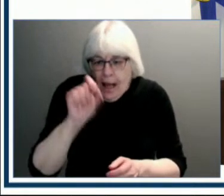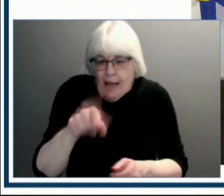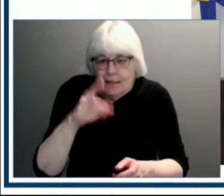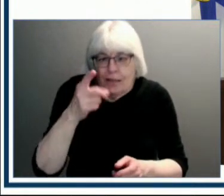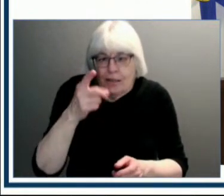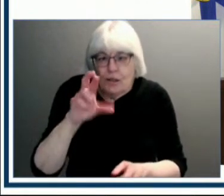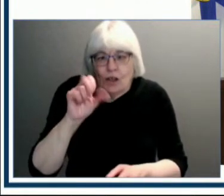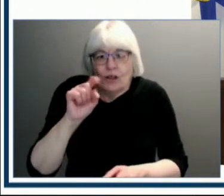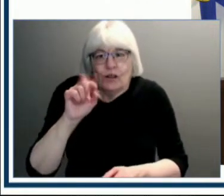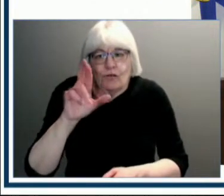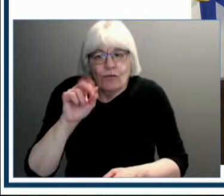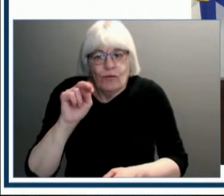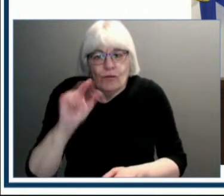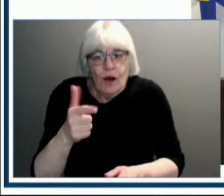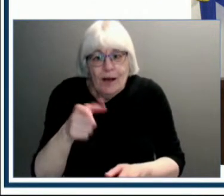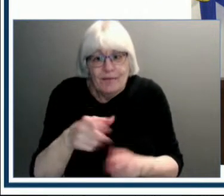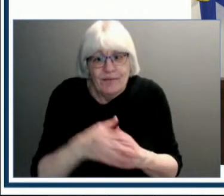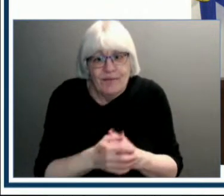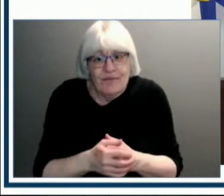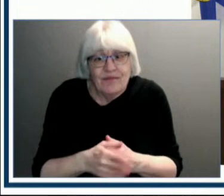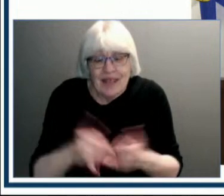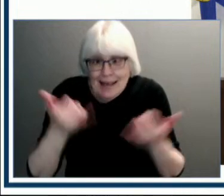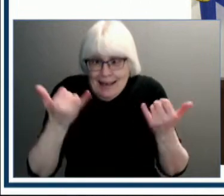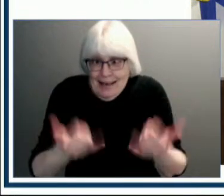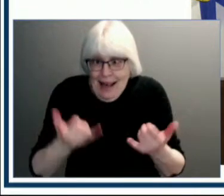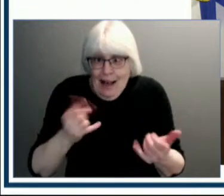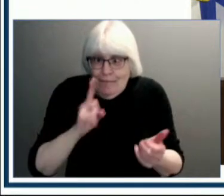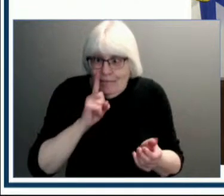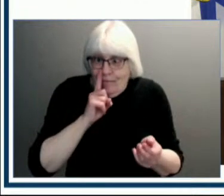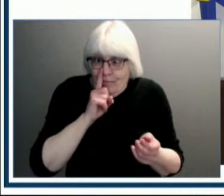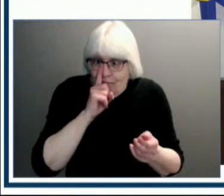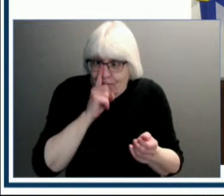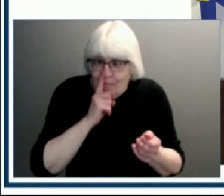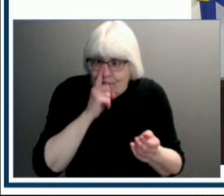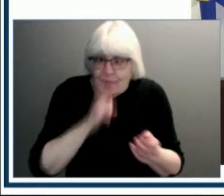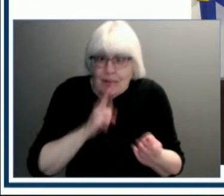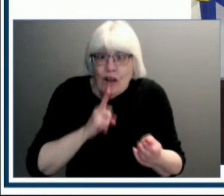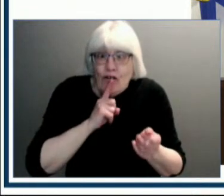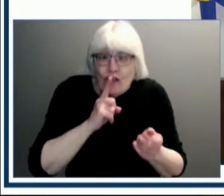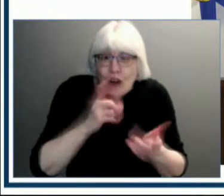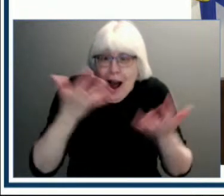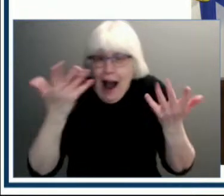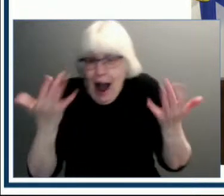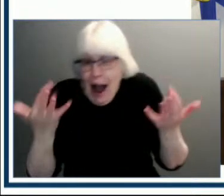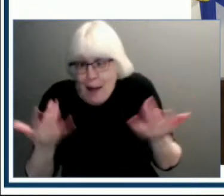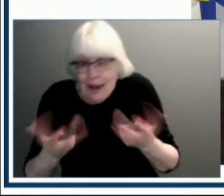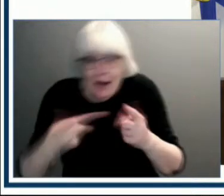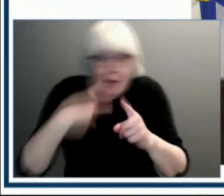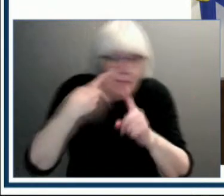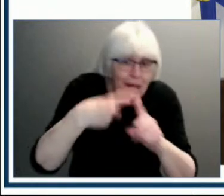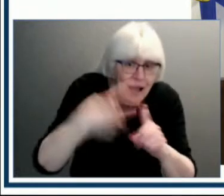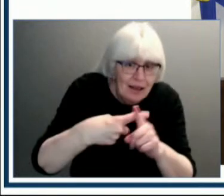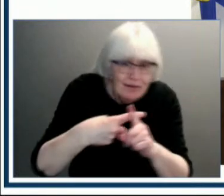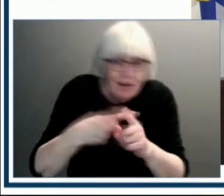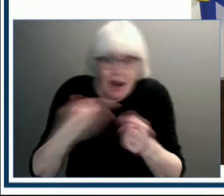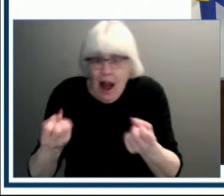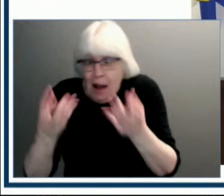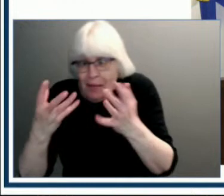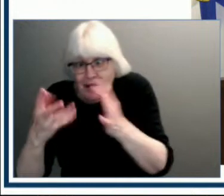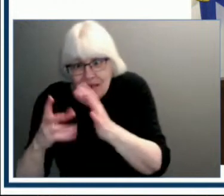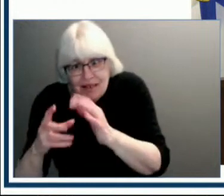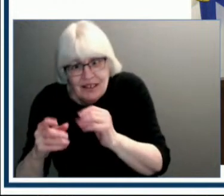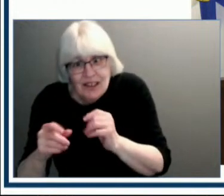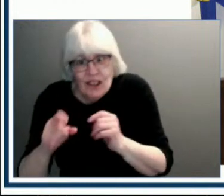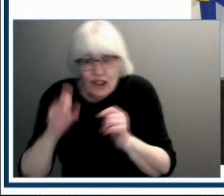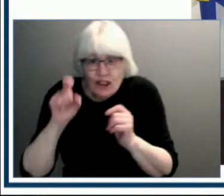of the virus out there, do you think public health should move to wastewater testing to monitor the COVID-19, given that we now know that Omicron